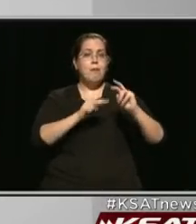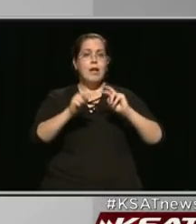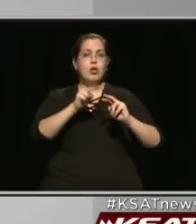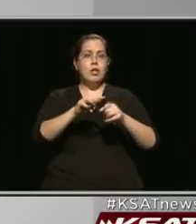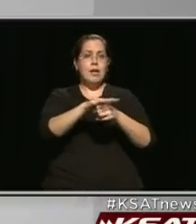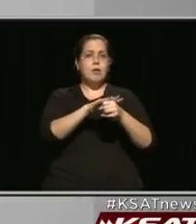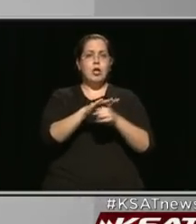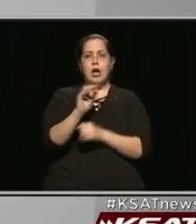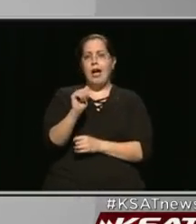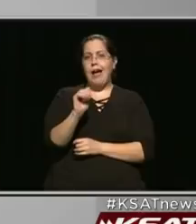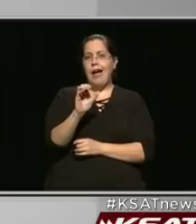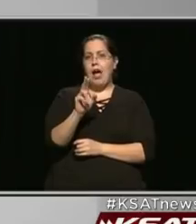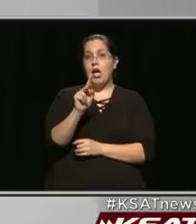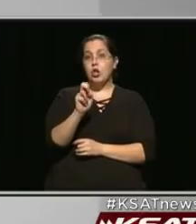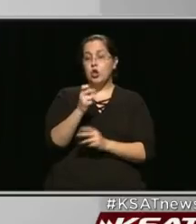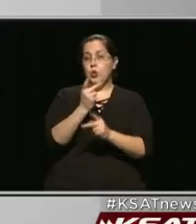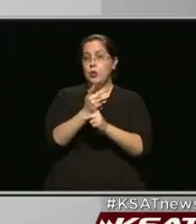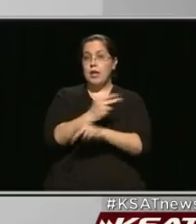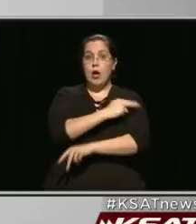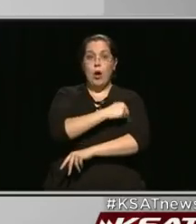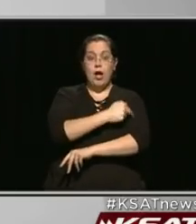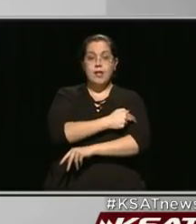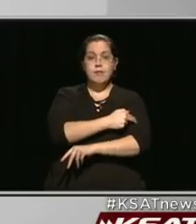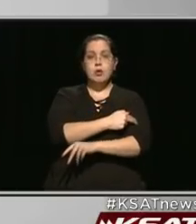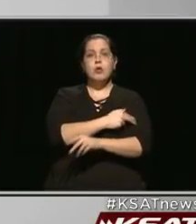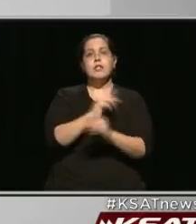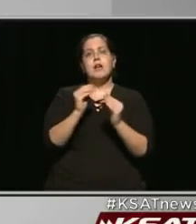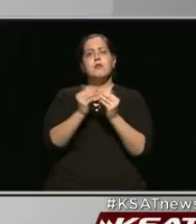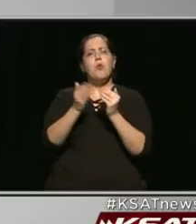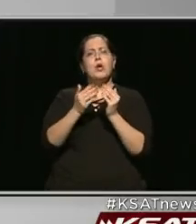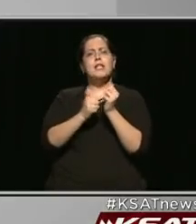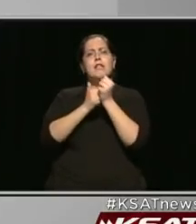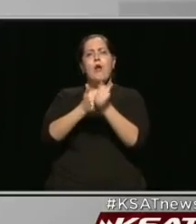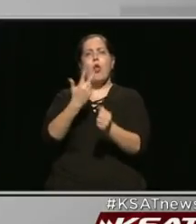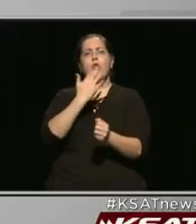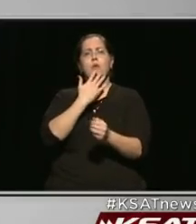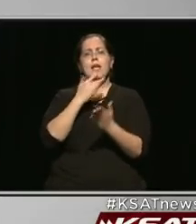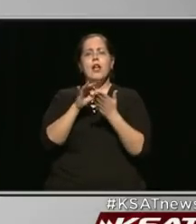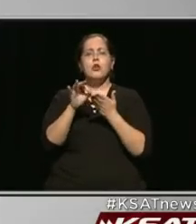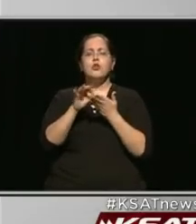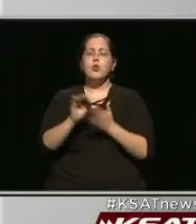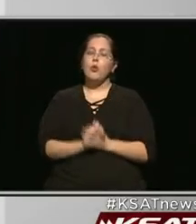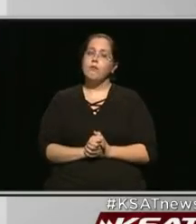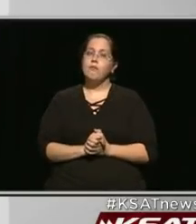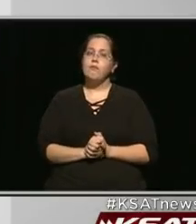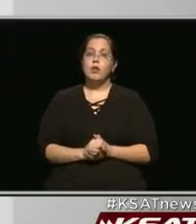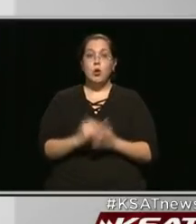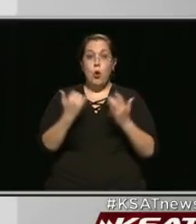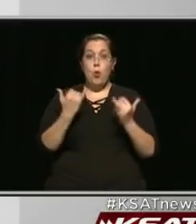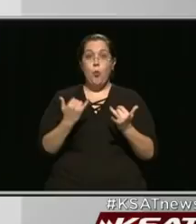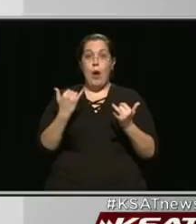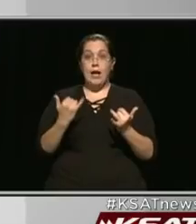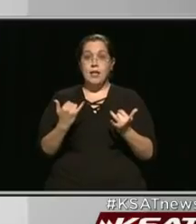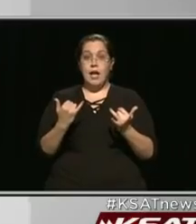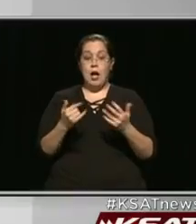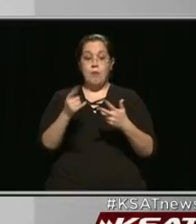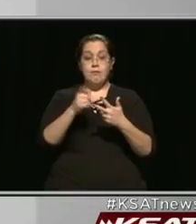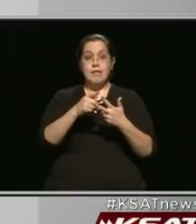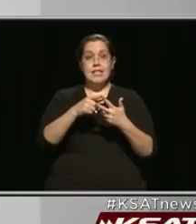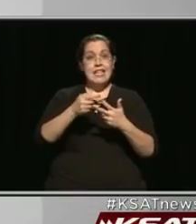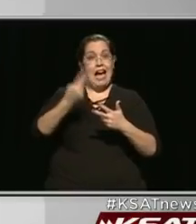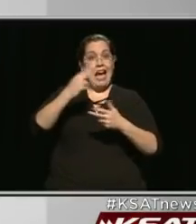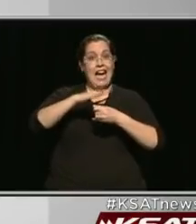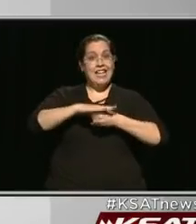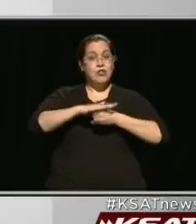County acute care hospitals in the area and has switched to an easier to follow three-color score. The score is currently at the high